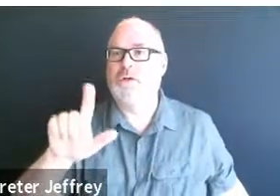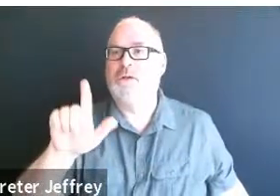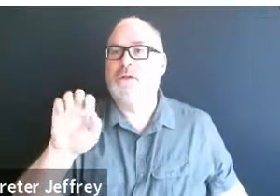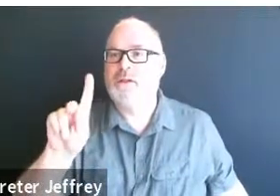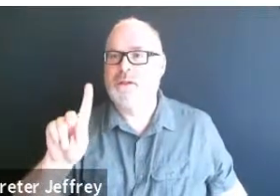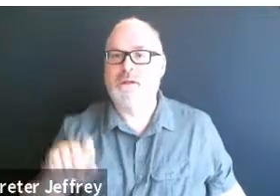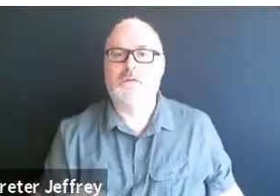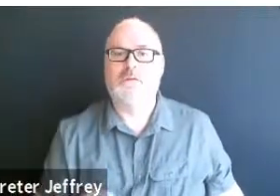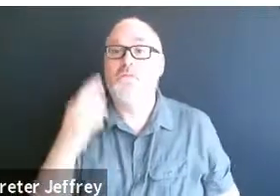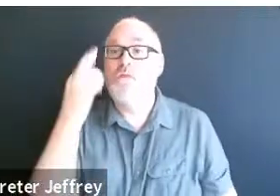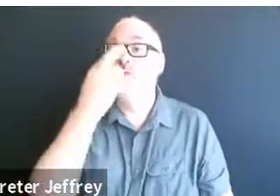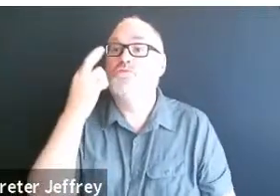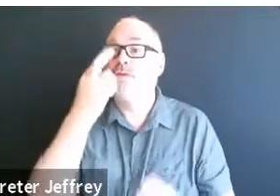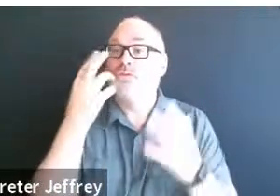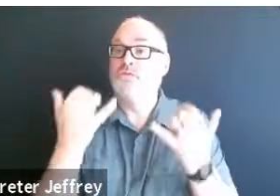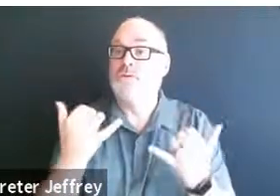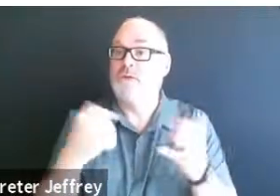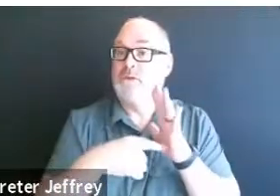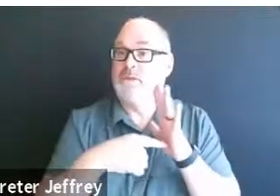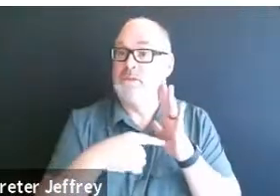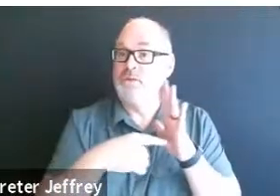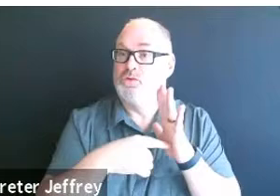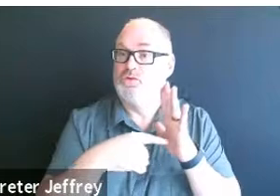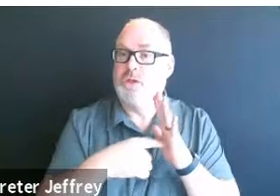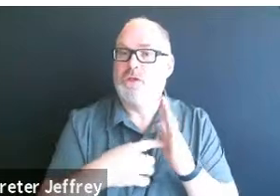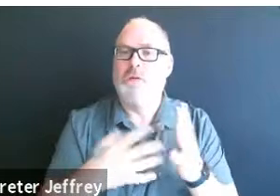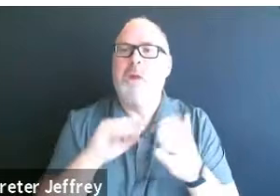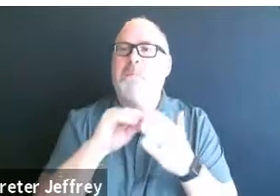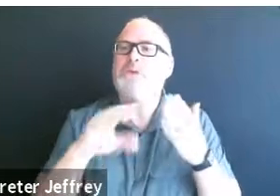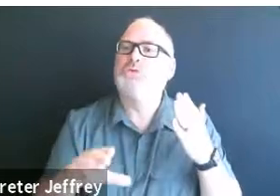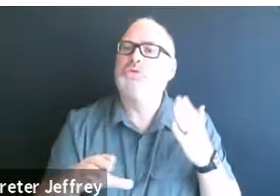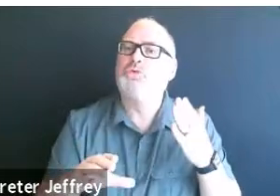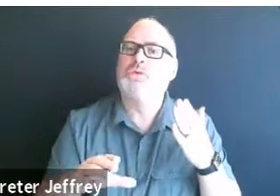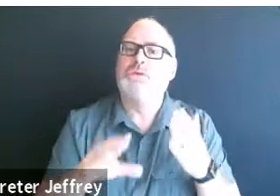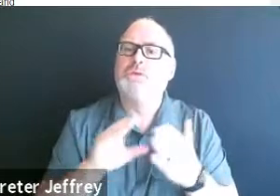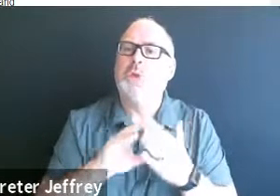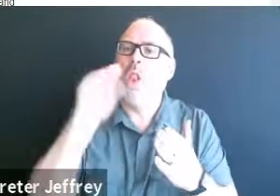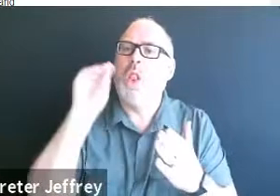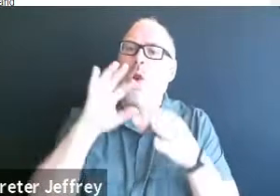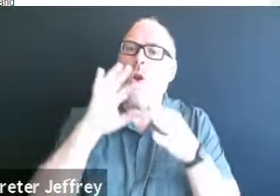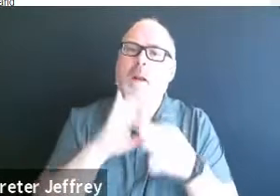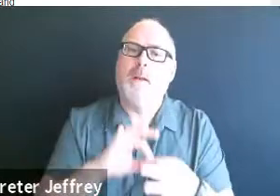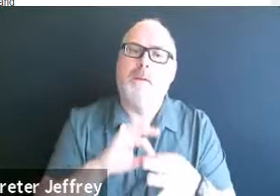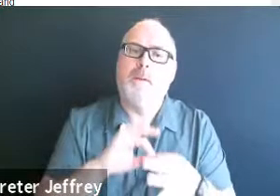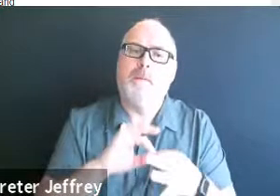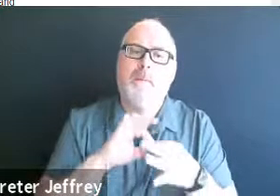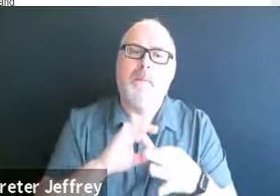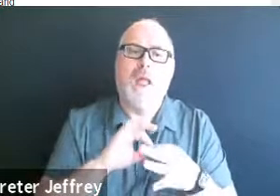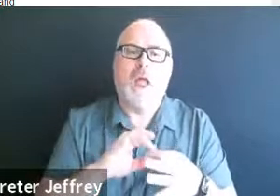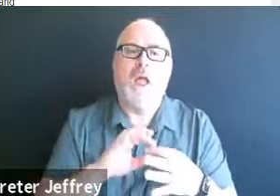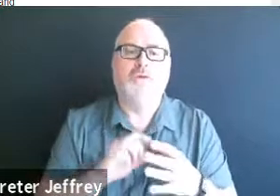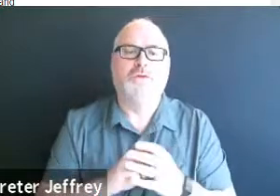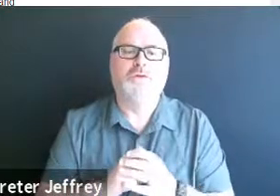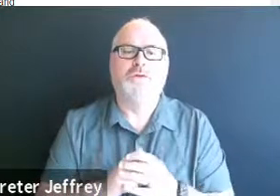So for the purpose of this demonstration, I would like my students to learn about the rhetorical situation.